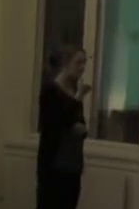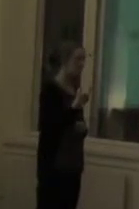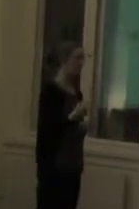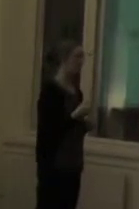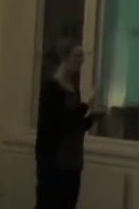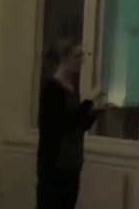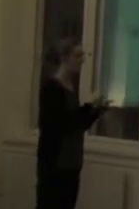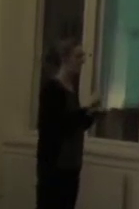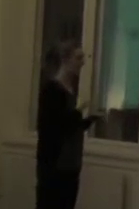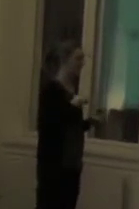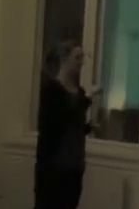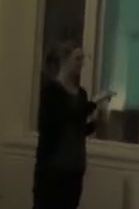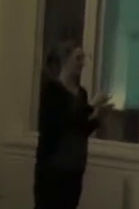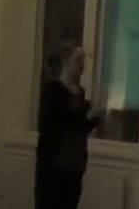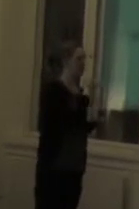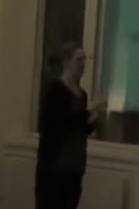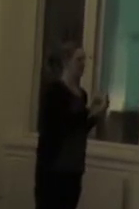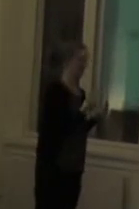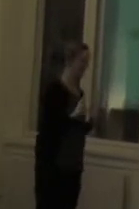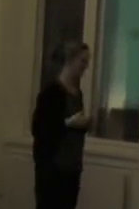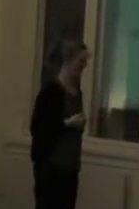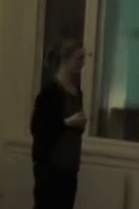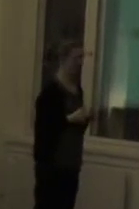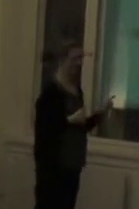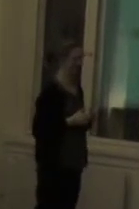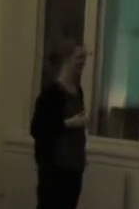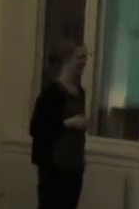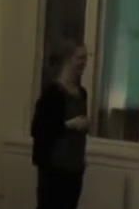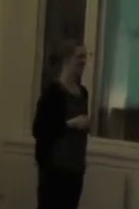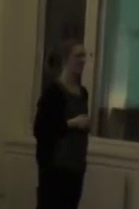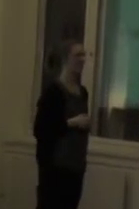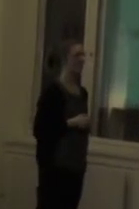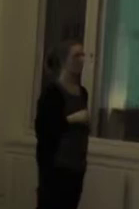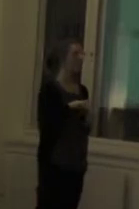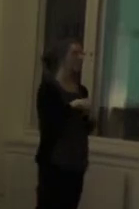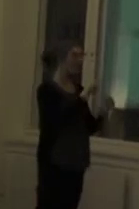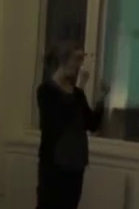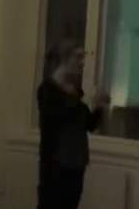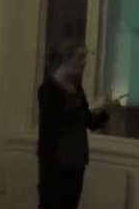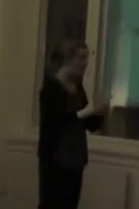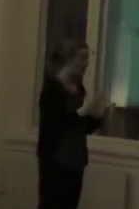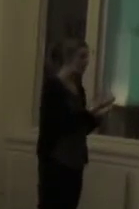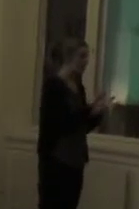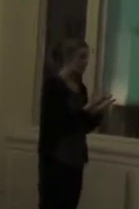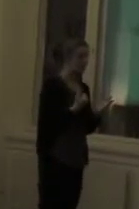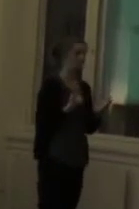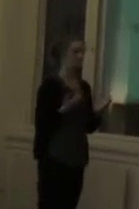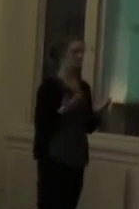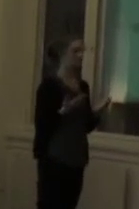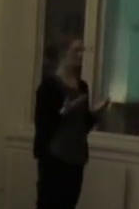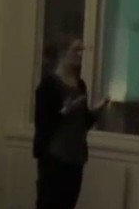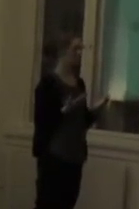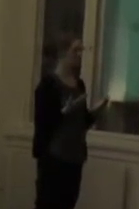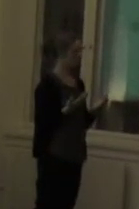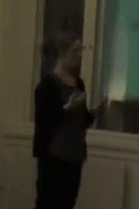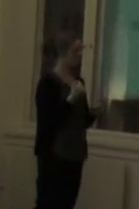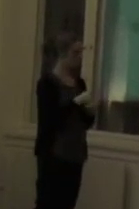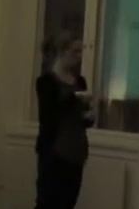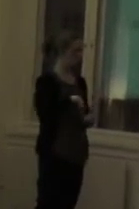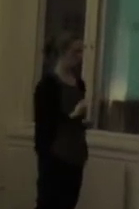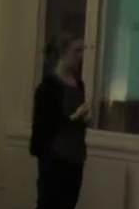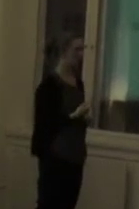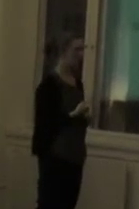So we want to organize ourselves, and we want to know about each other, learn from each other, and also know what the real needs